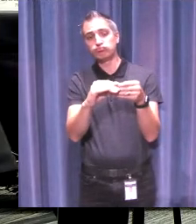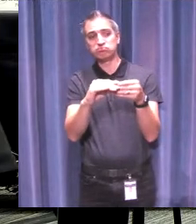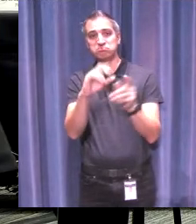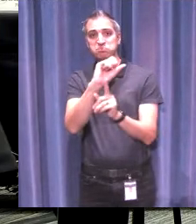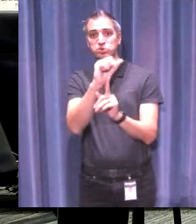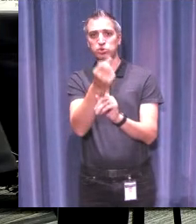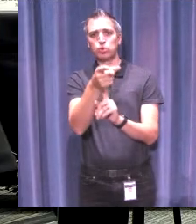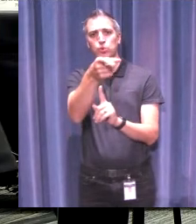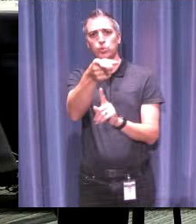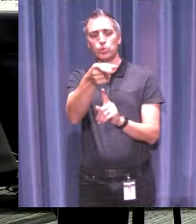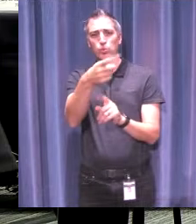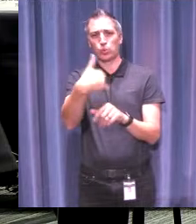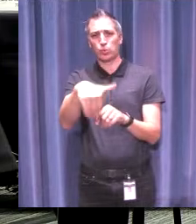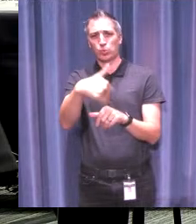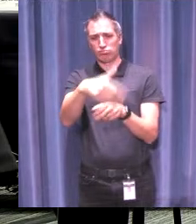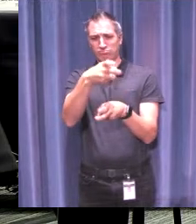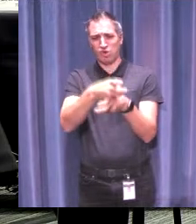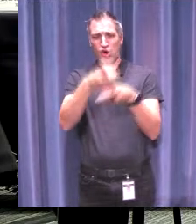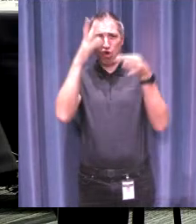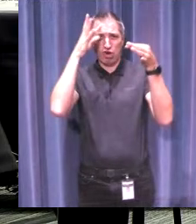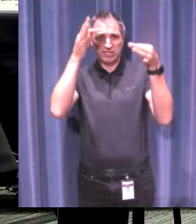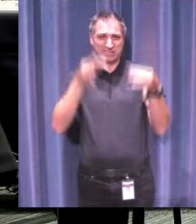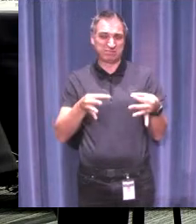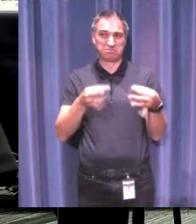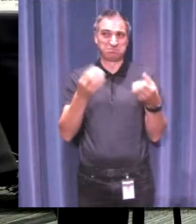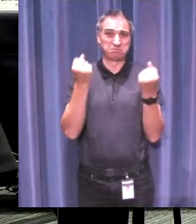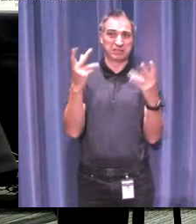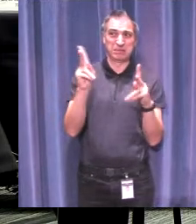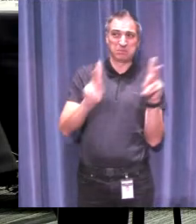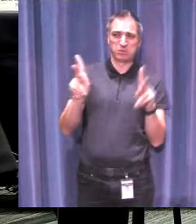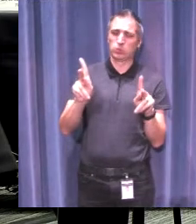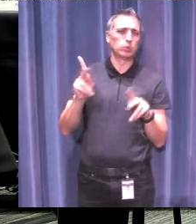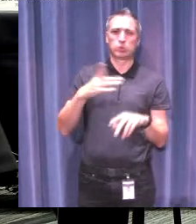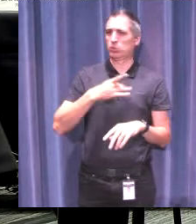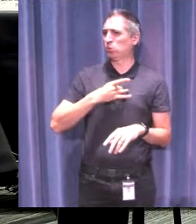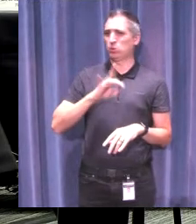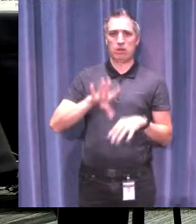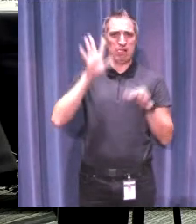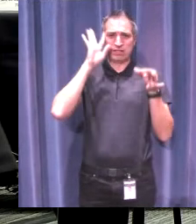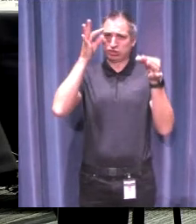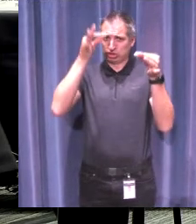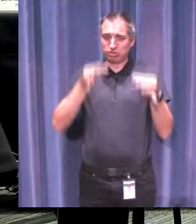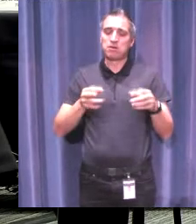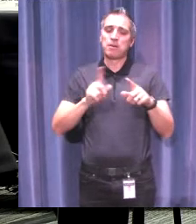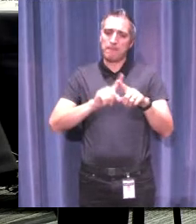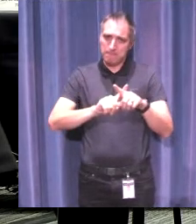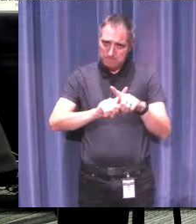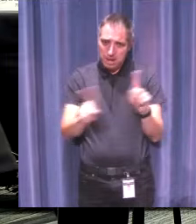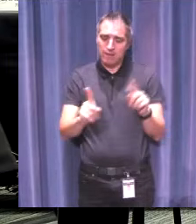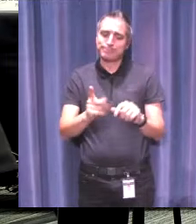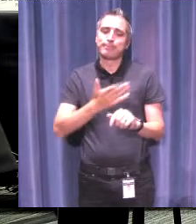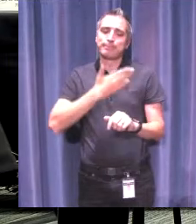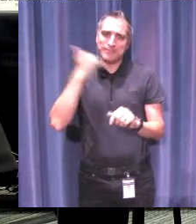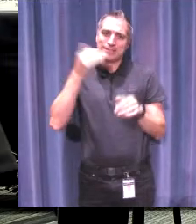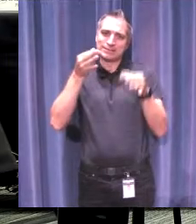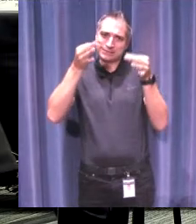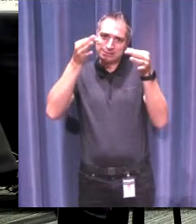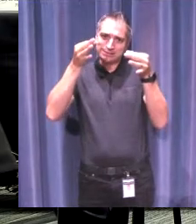make a difficult decision that was not popular, but was in the best interest of